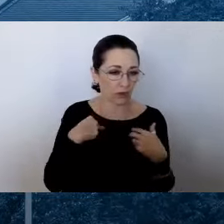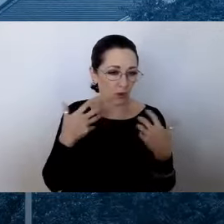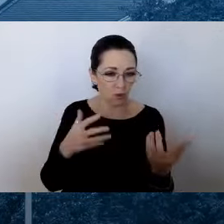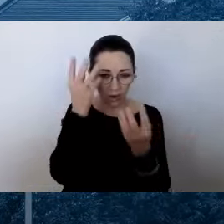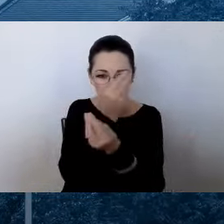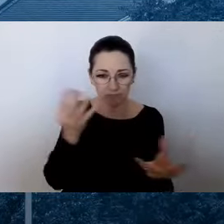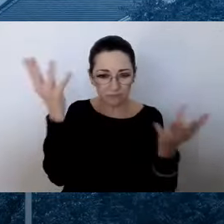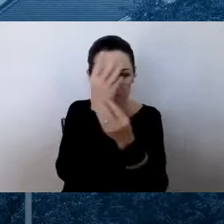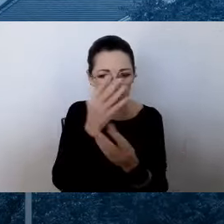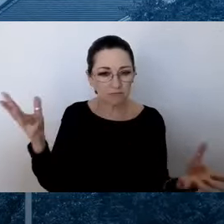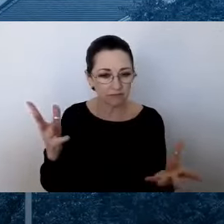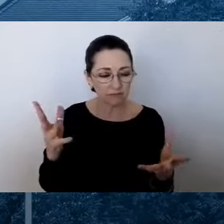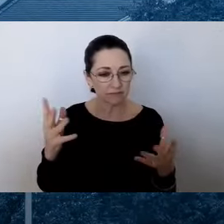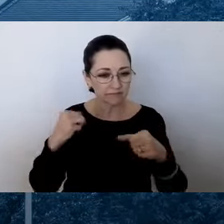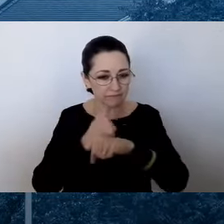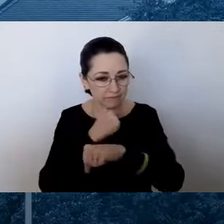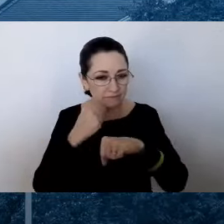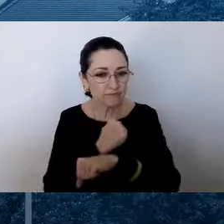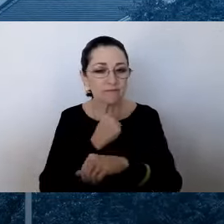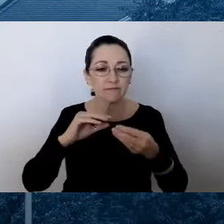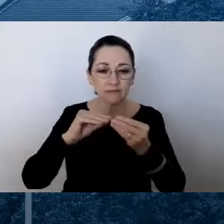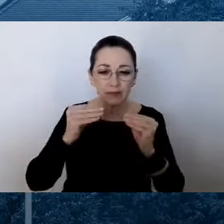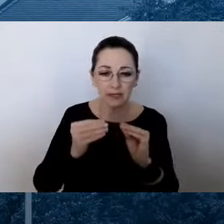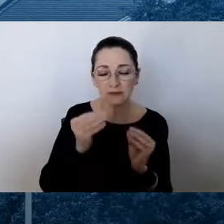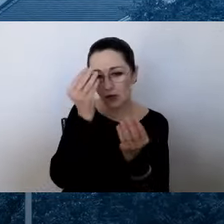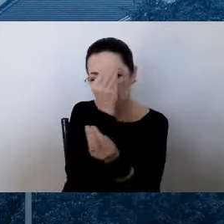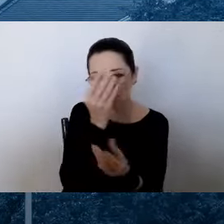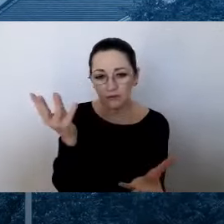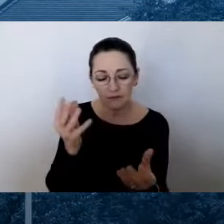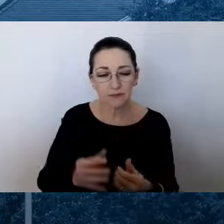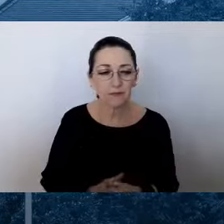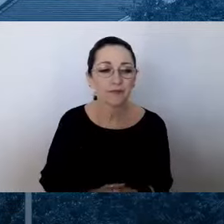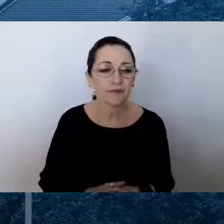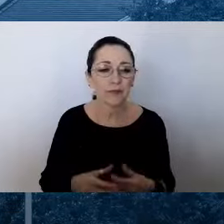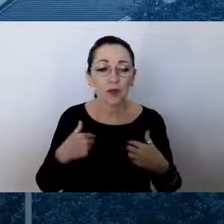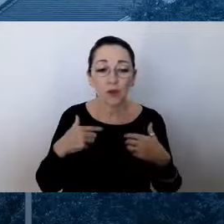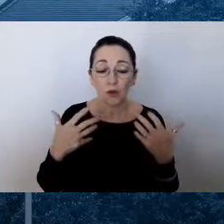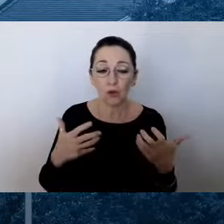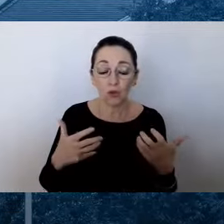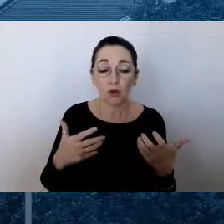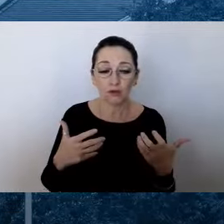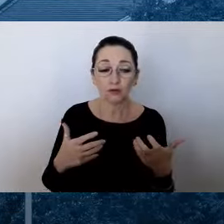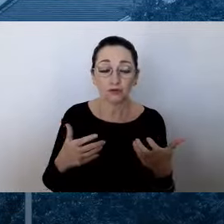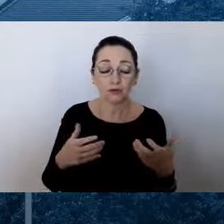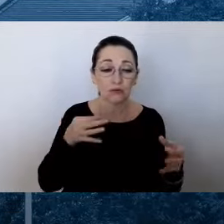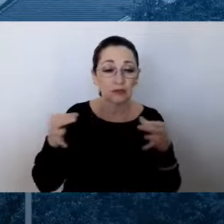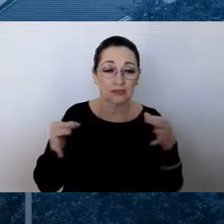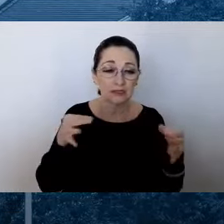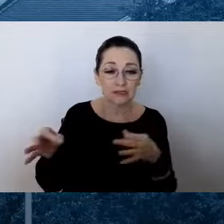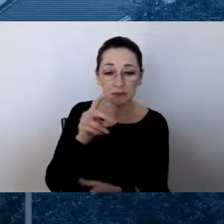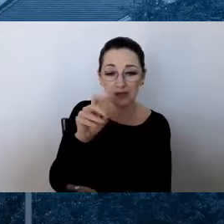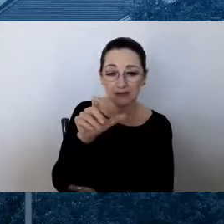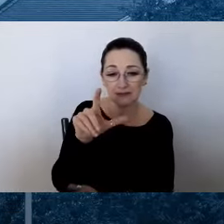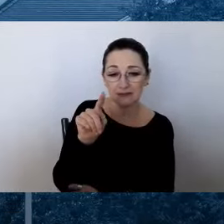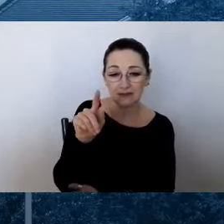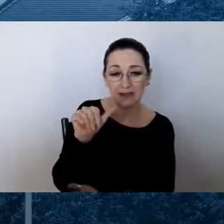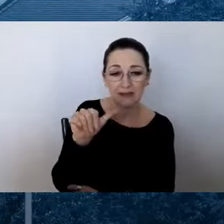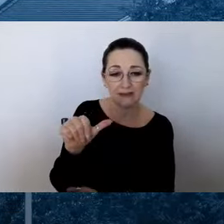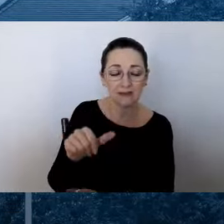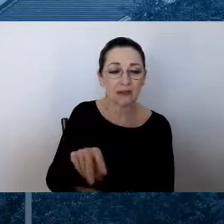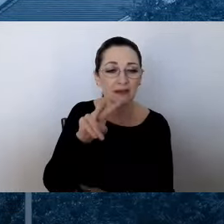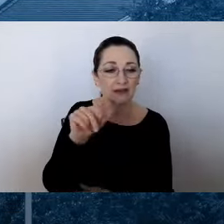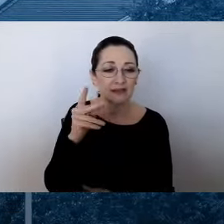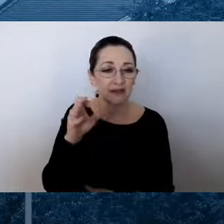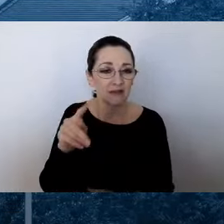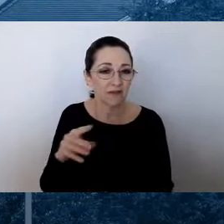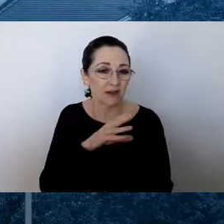understanding of that, talk a little bit about the Delta variant, which is really driving this current surge, and again, the move